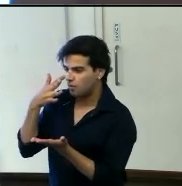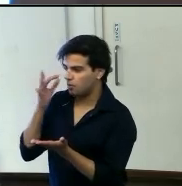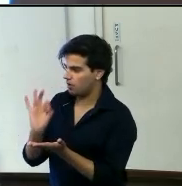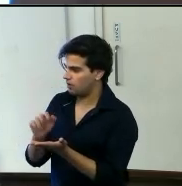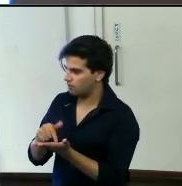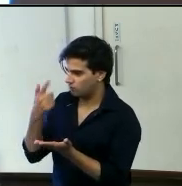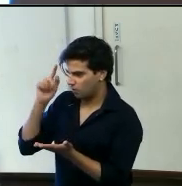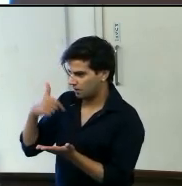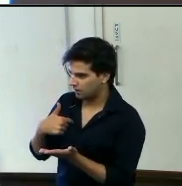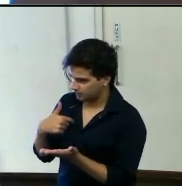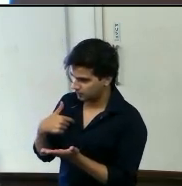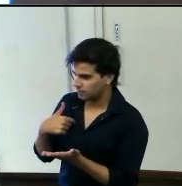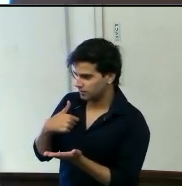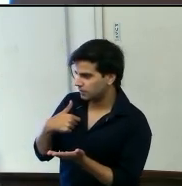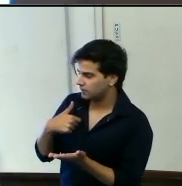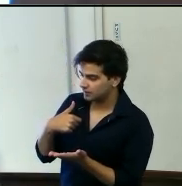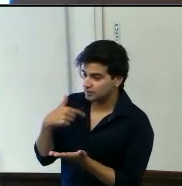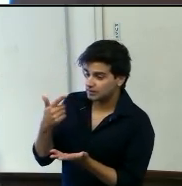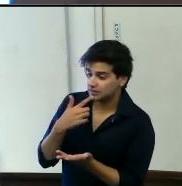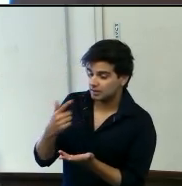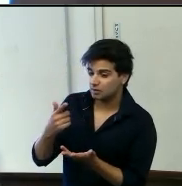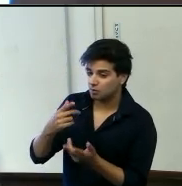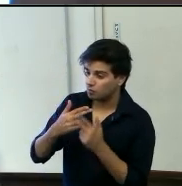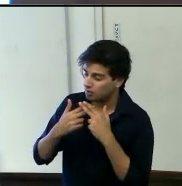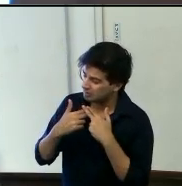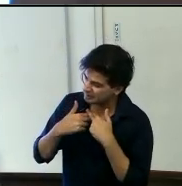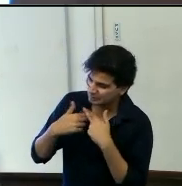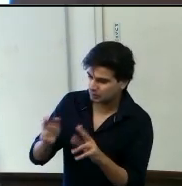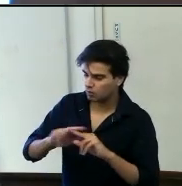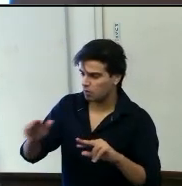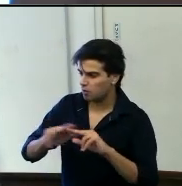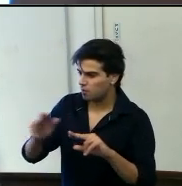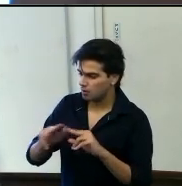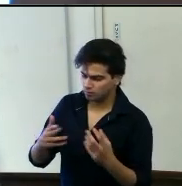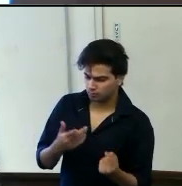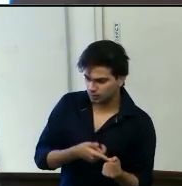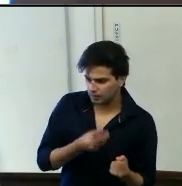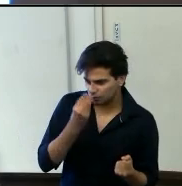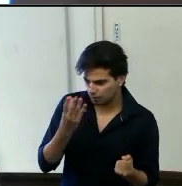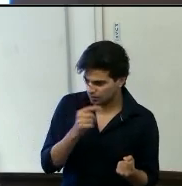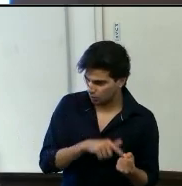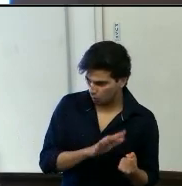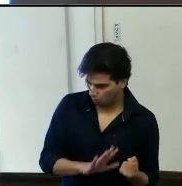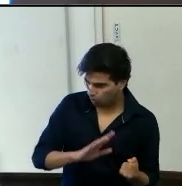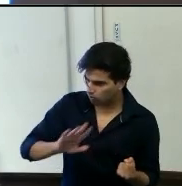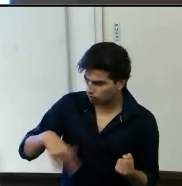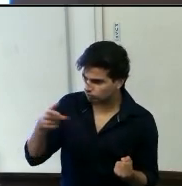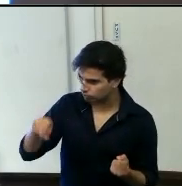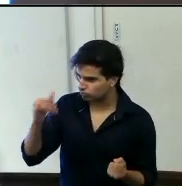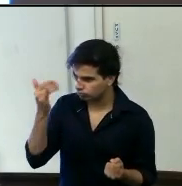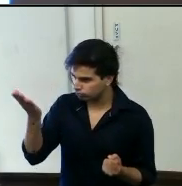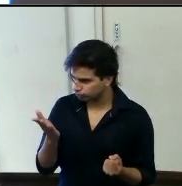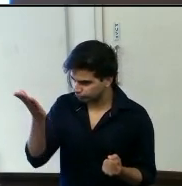important for me at this moment. Not saying everything, but withholding the narrative. And